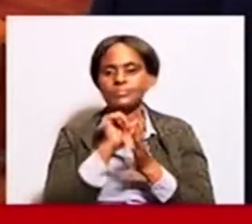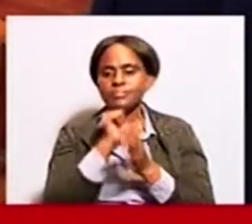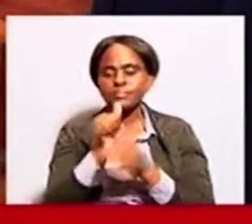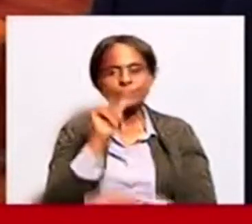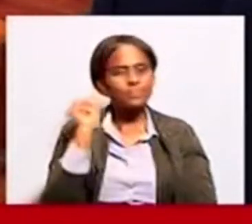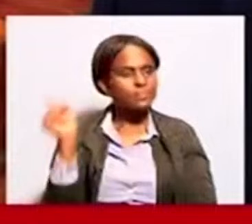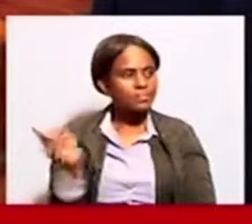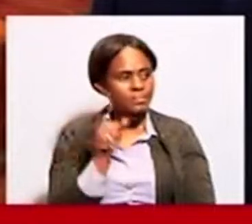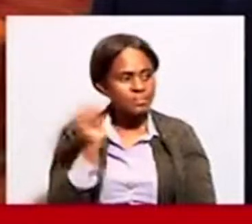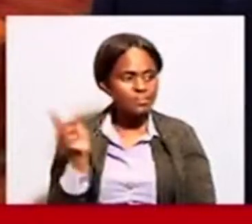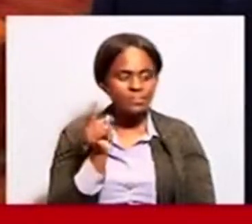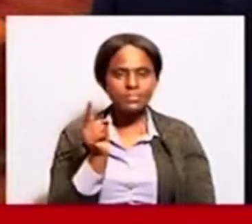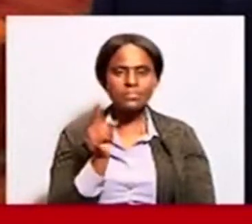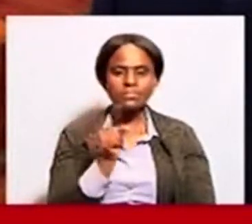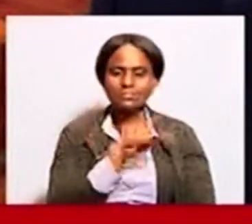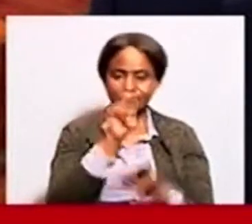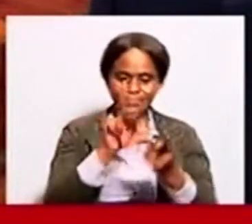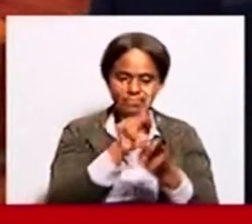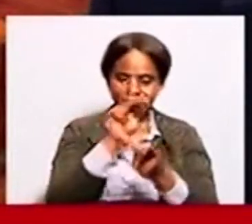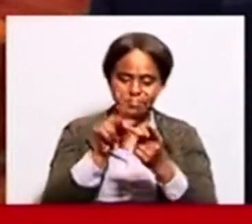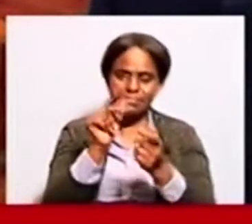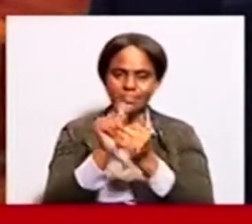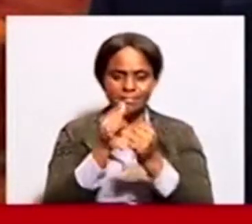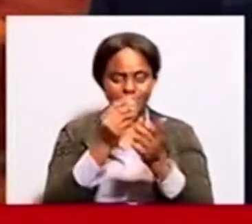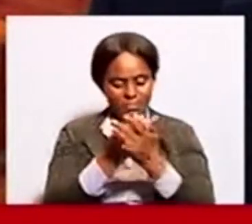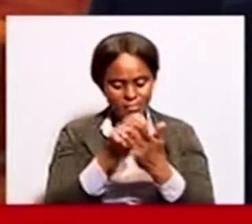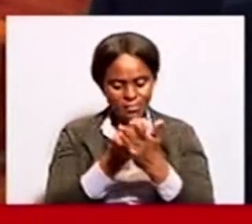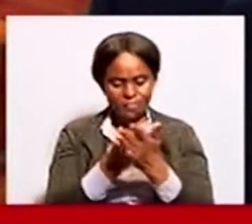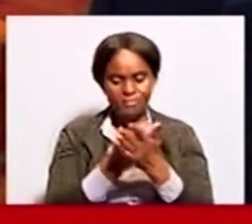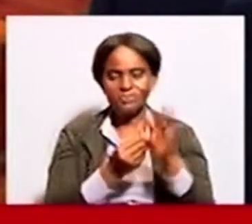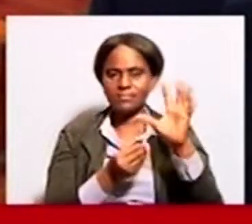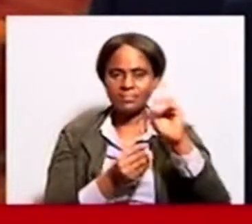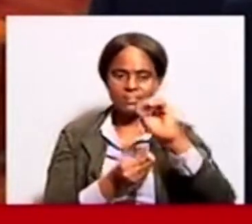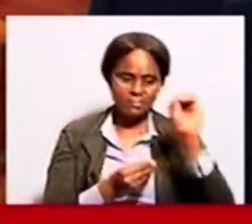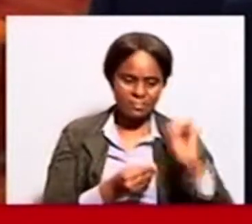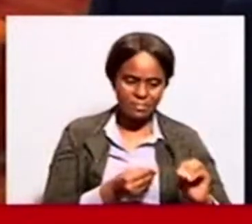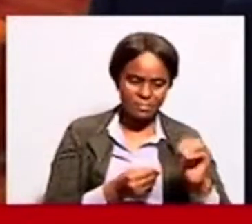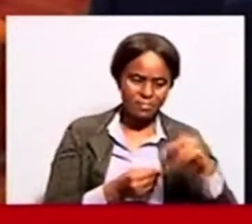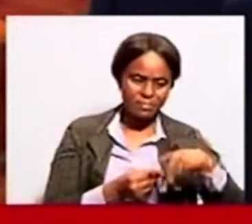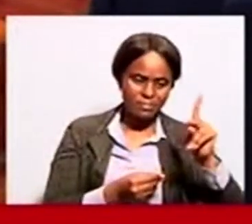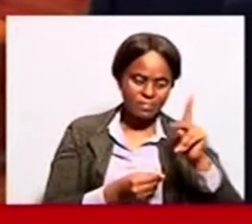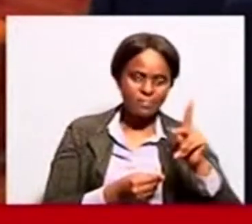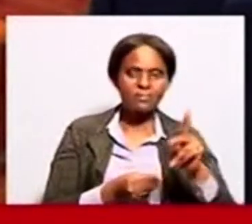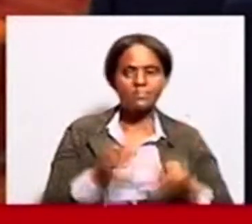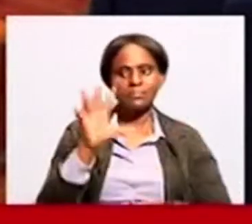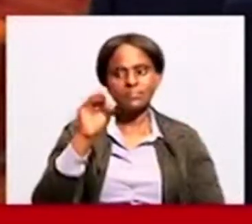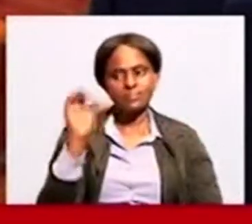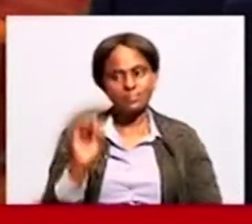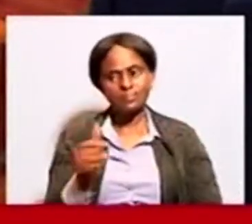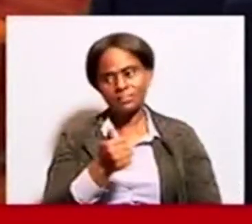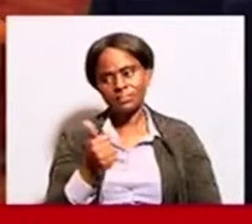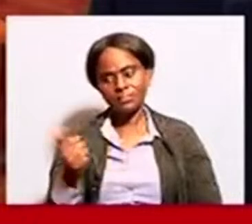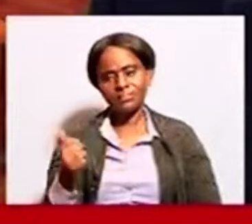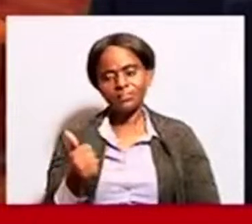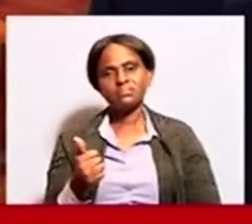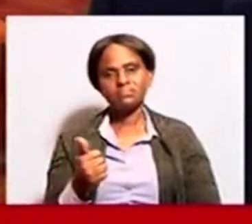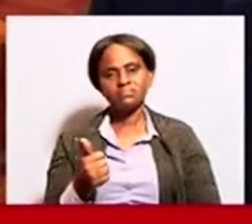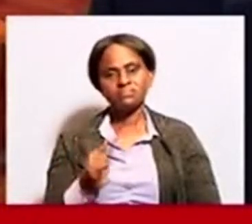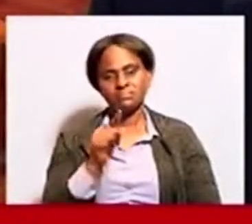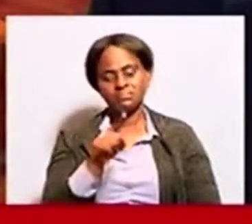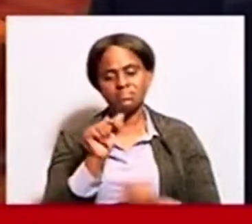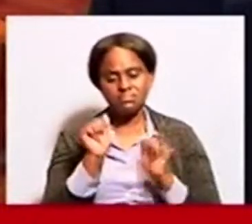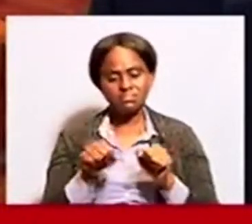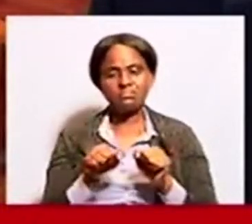always physically tally with the financials, saying 50% paid and 50% on the ground done. No, it can